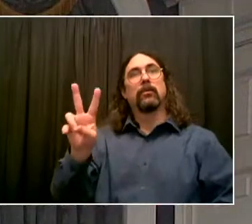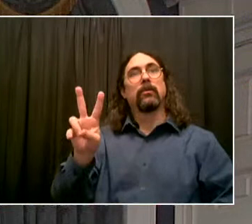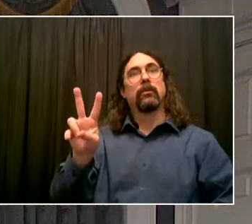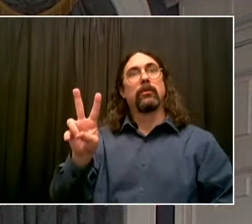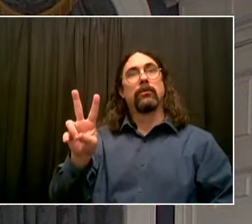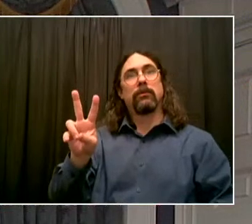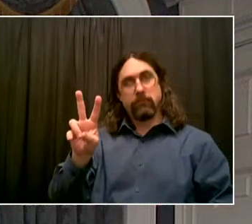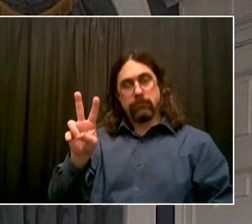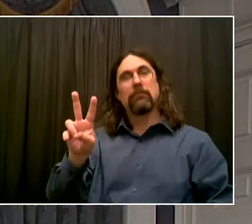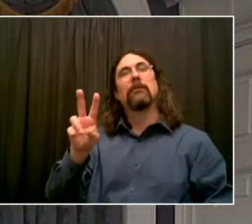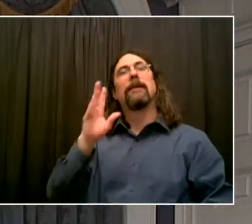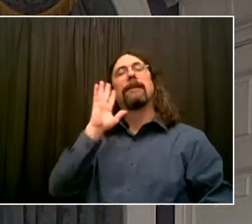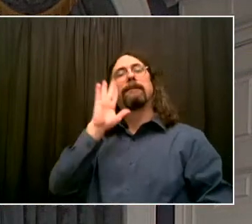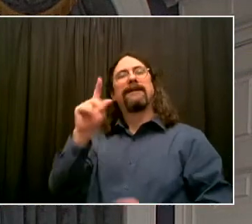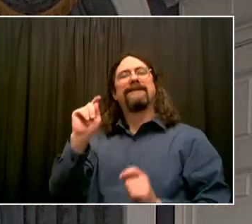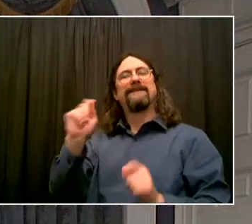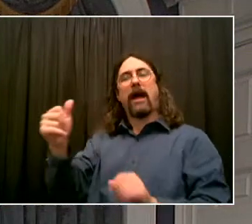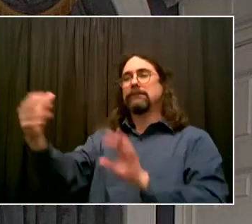ahead, James.